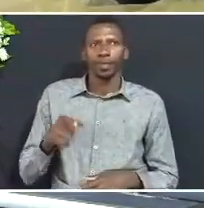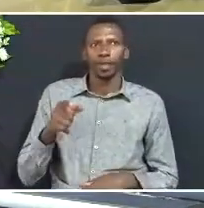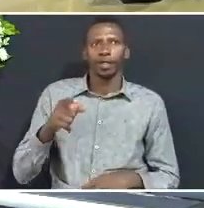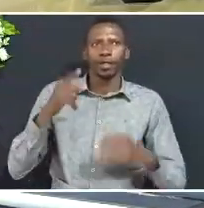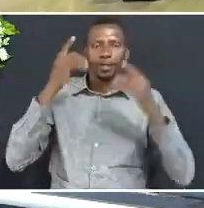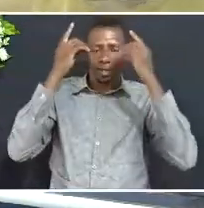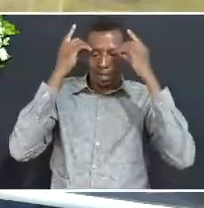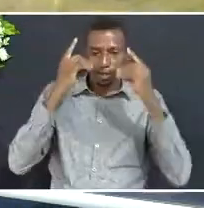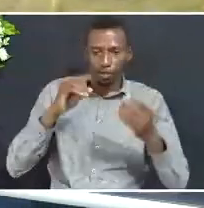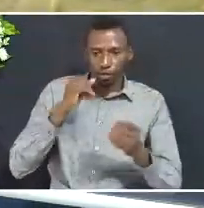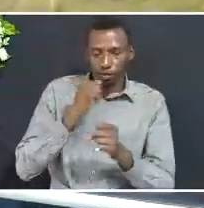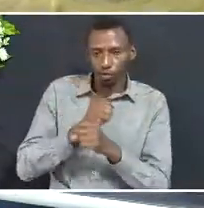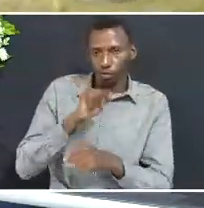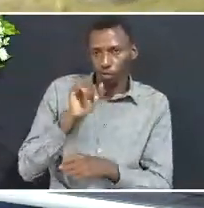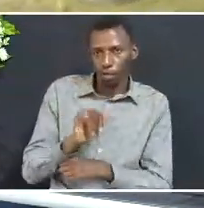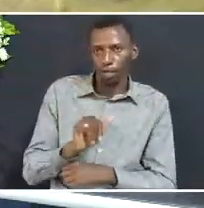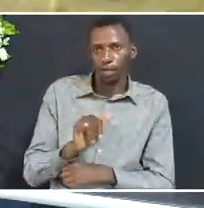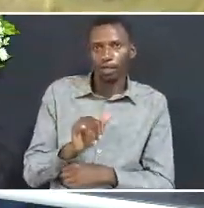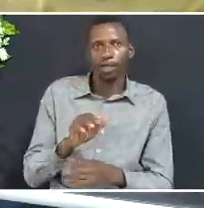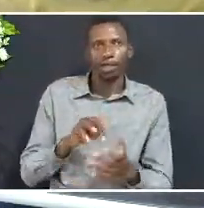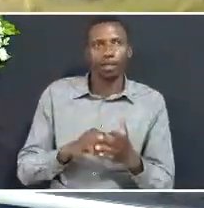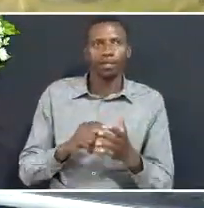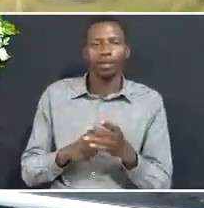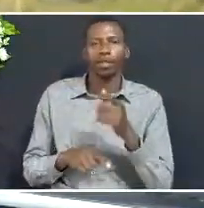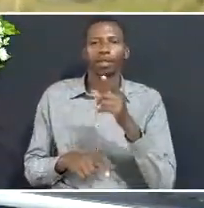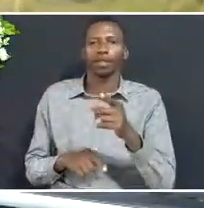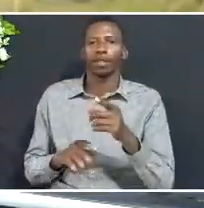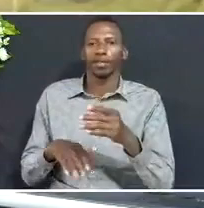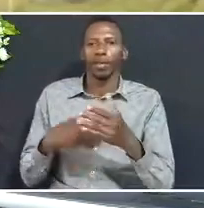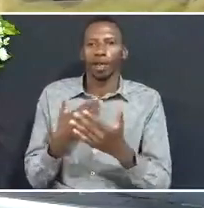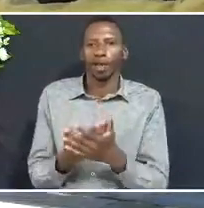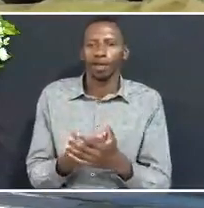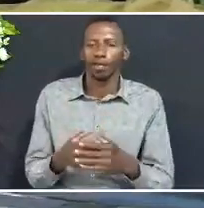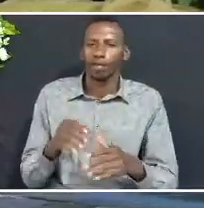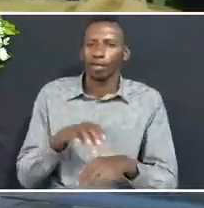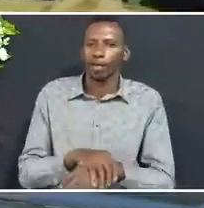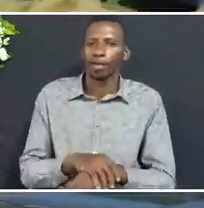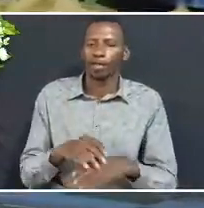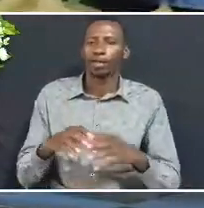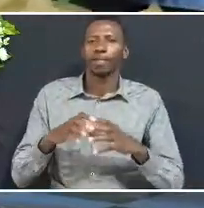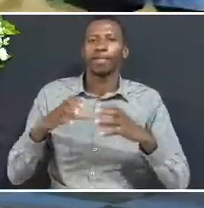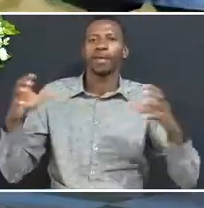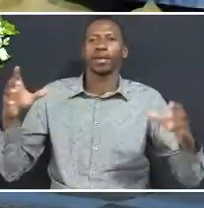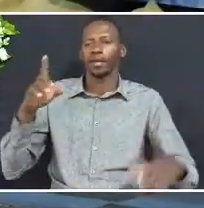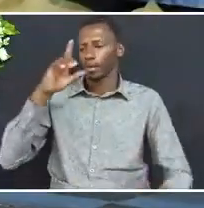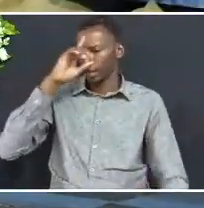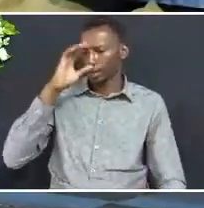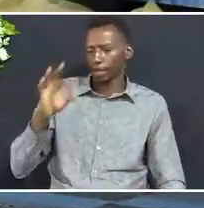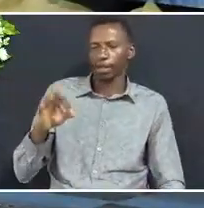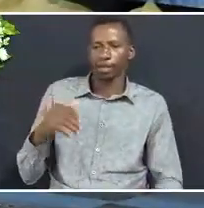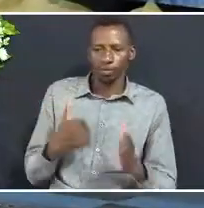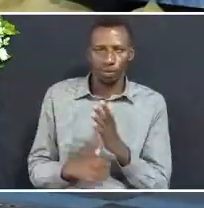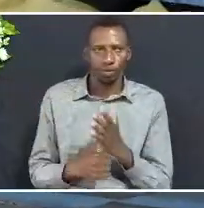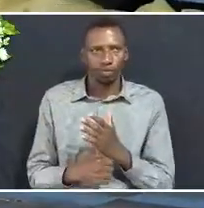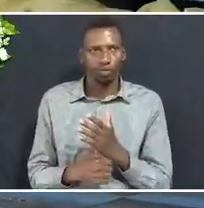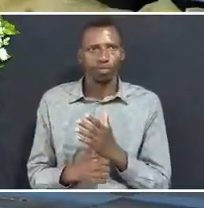so landed him in a big problem, a serious problem. He landed into a cow shed